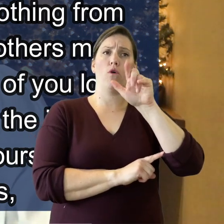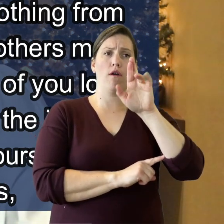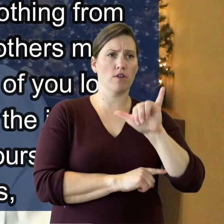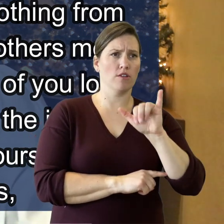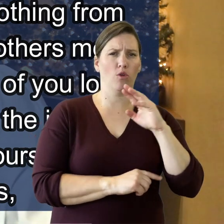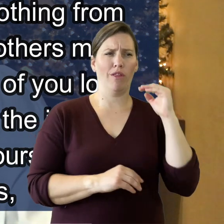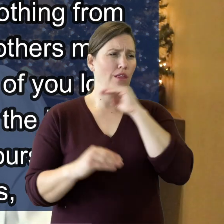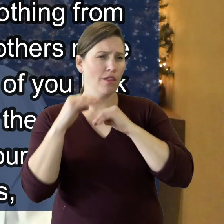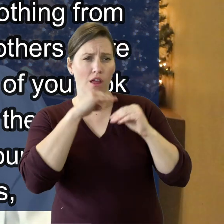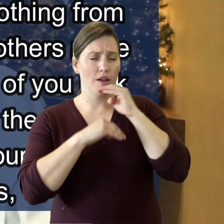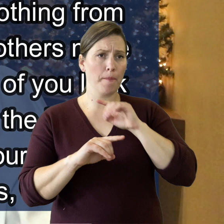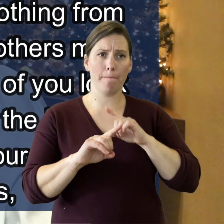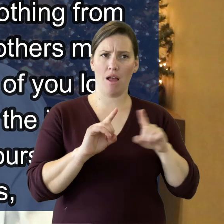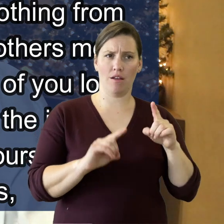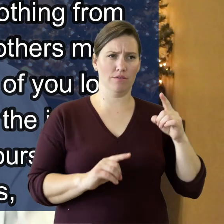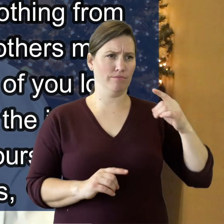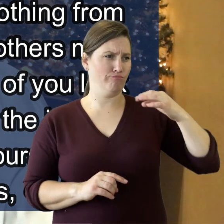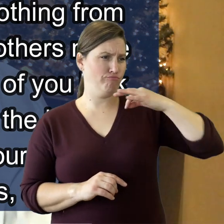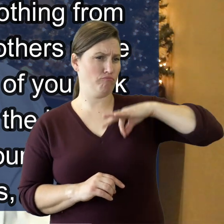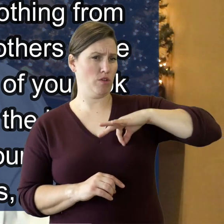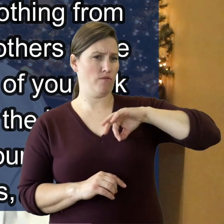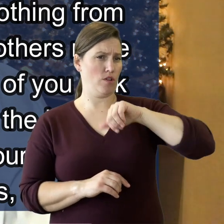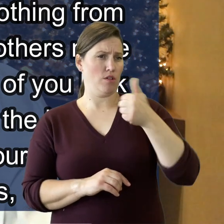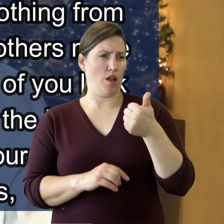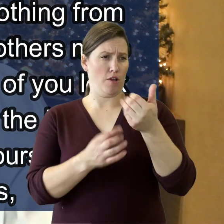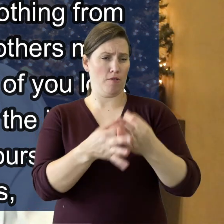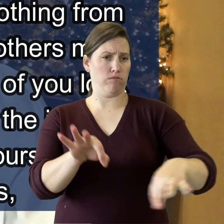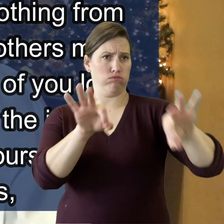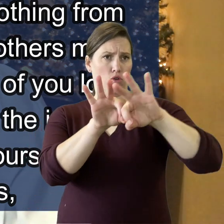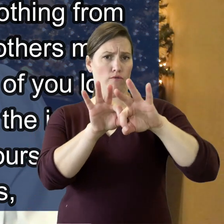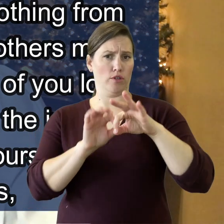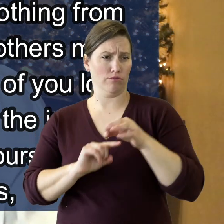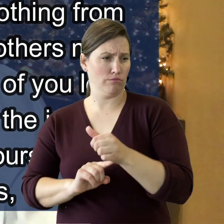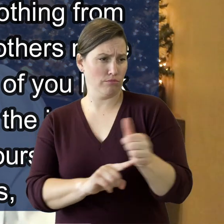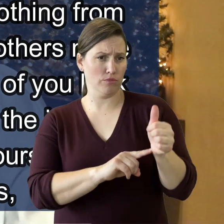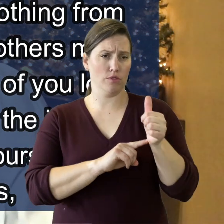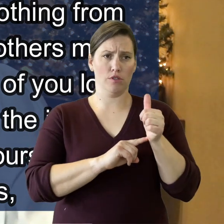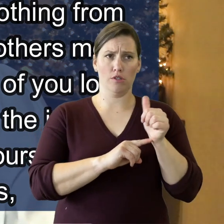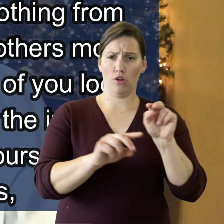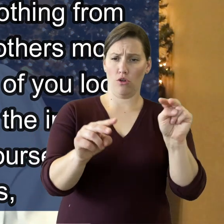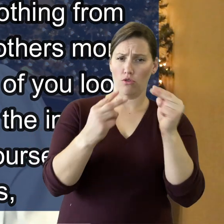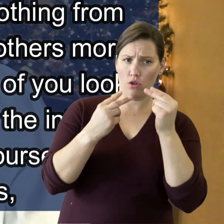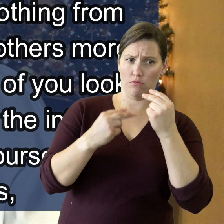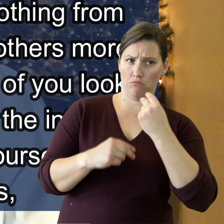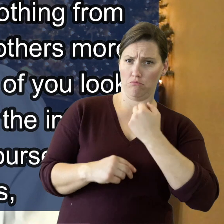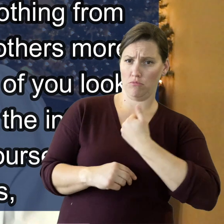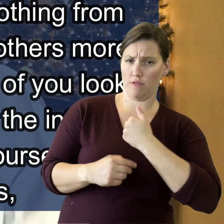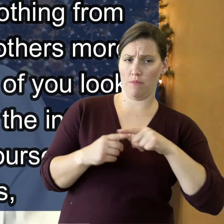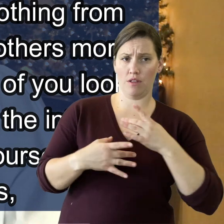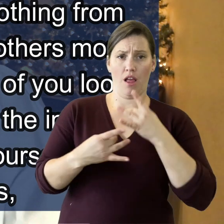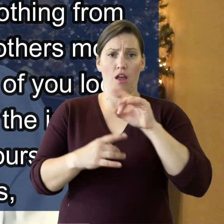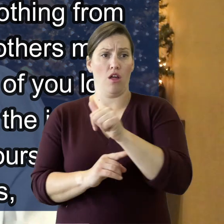significant than yourselves. Let each of you look not only to his own interests, but also to the interests